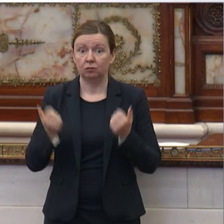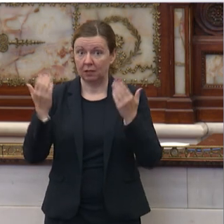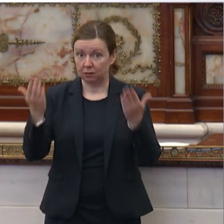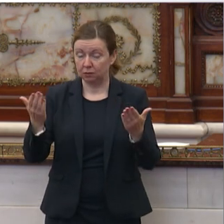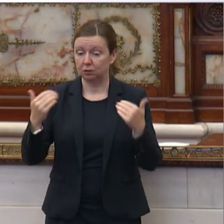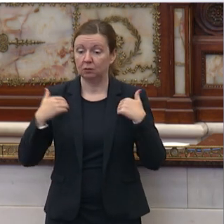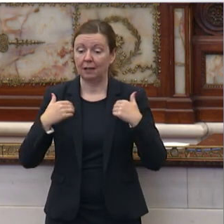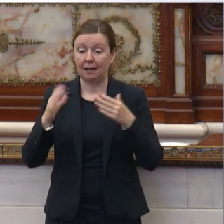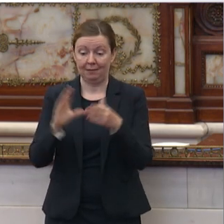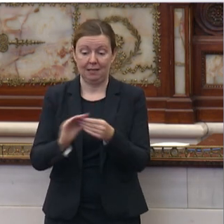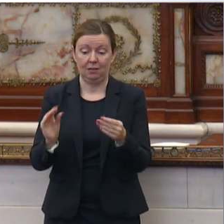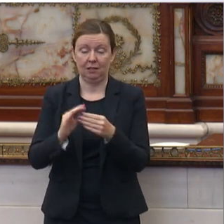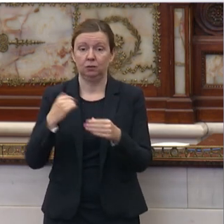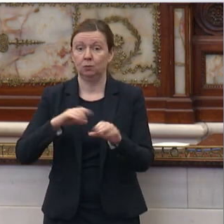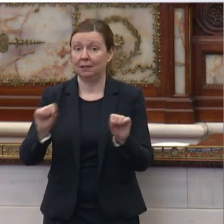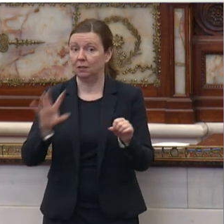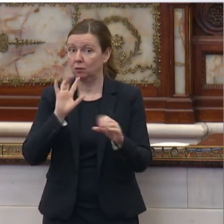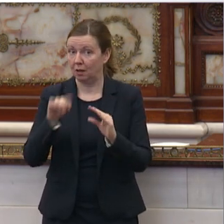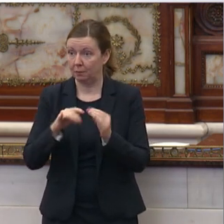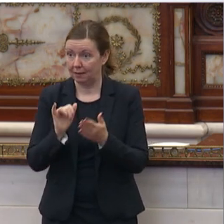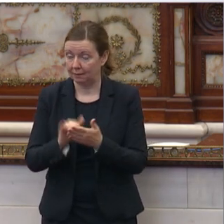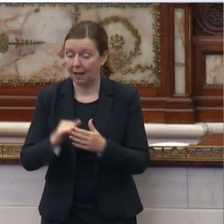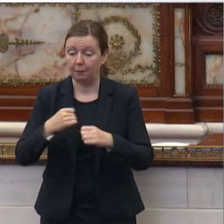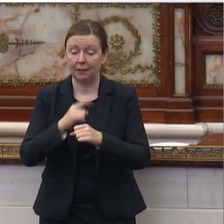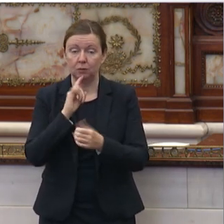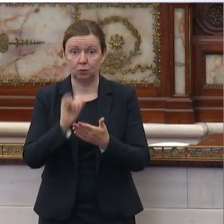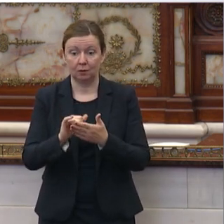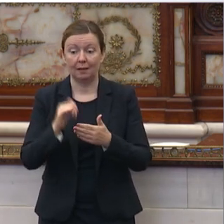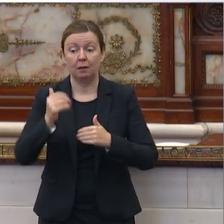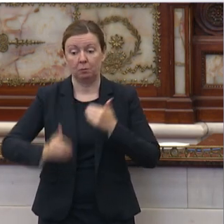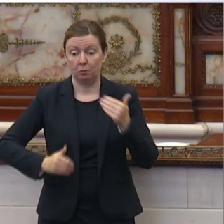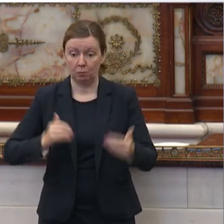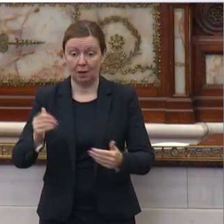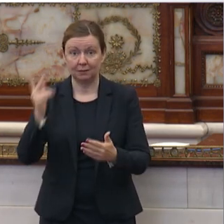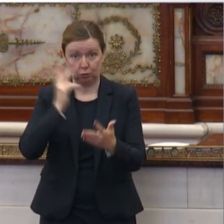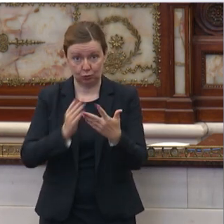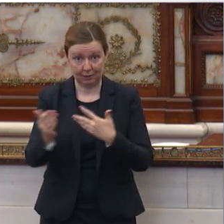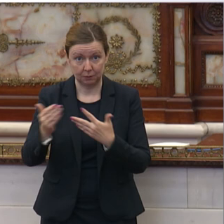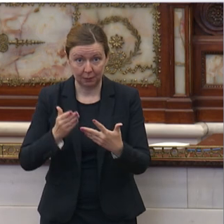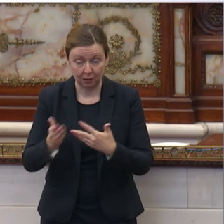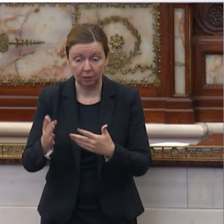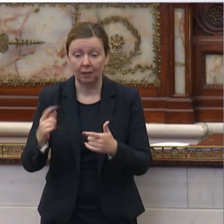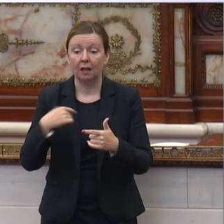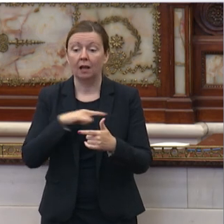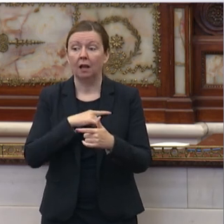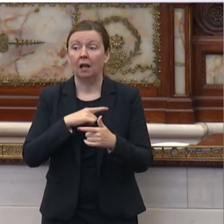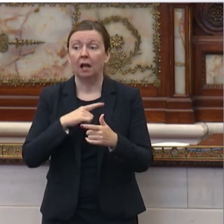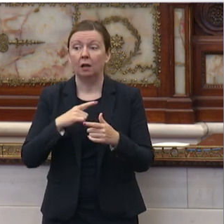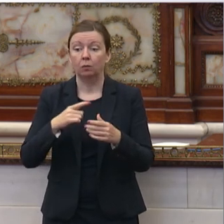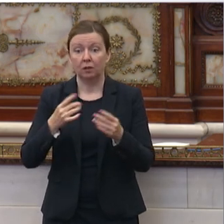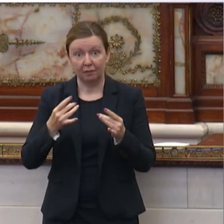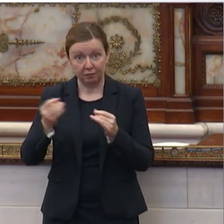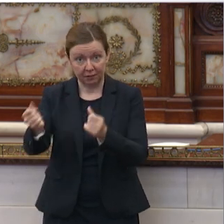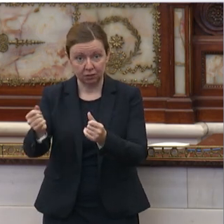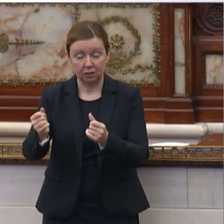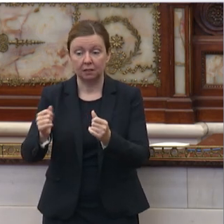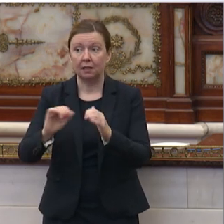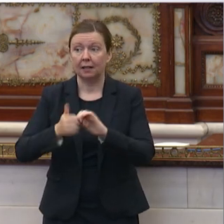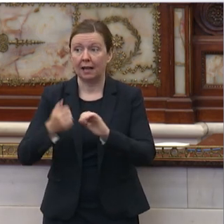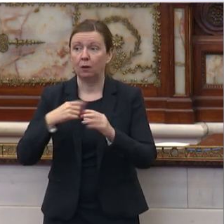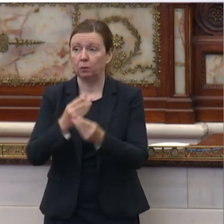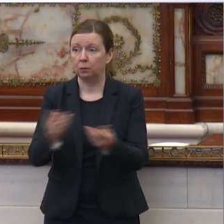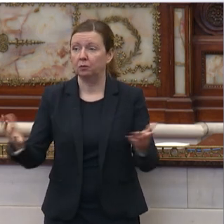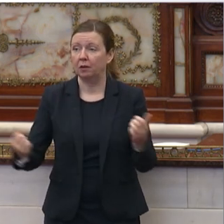have hearings so we can talk about this and make sure that this process is transparent and that we're being efficient in how we're